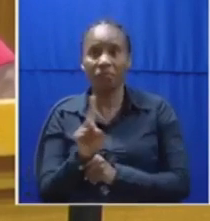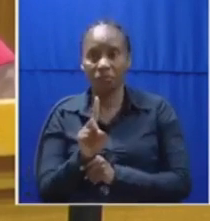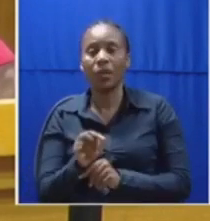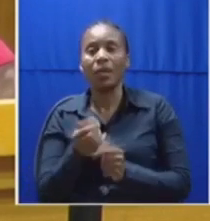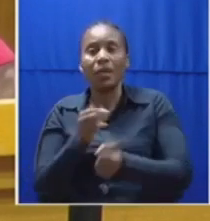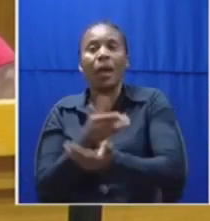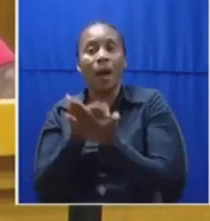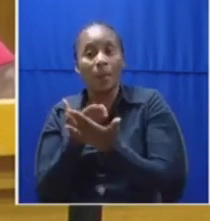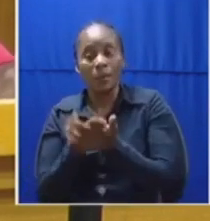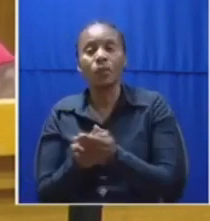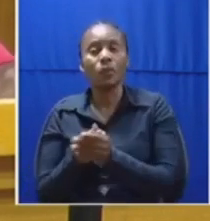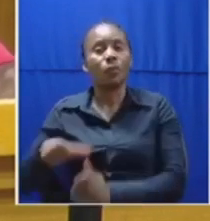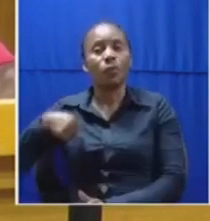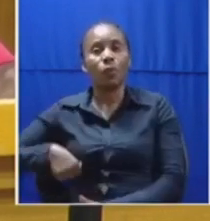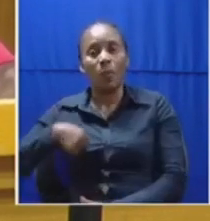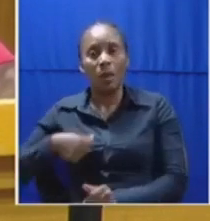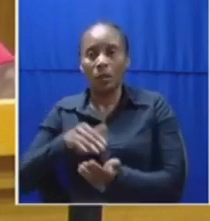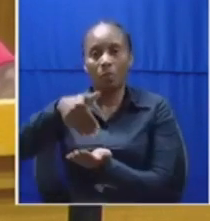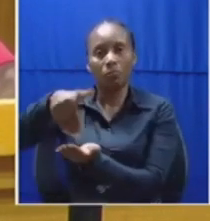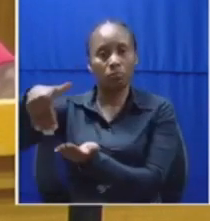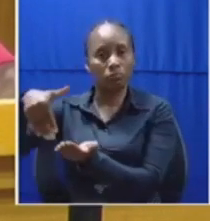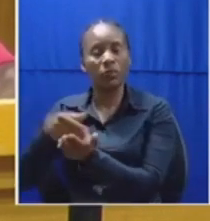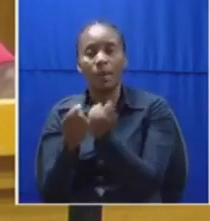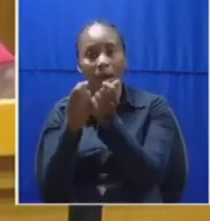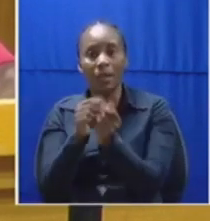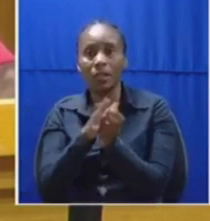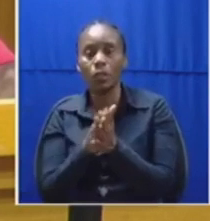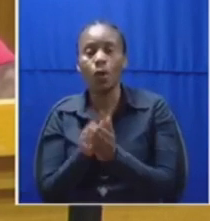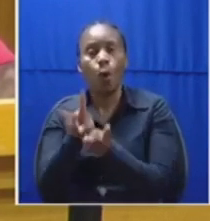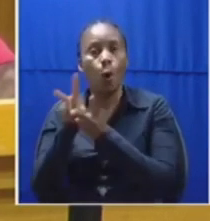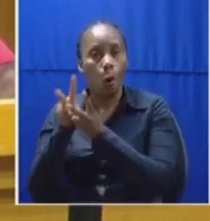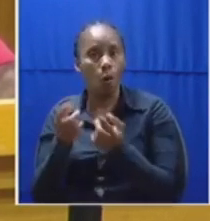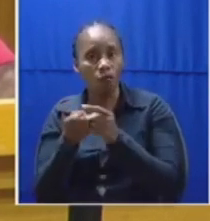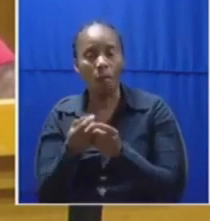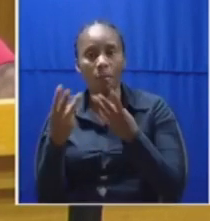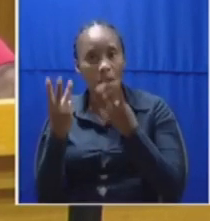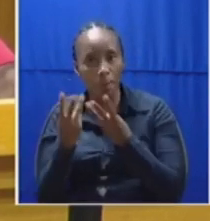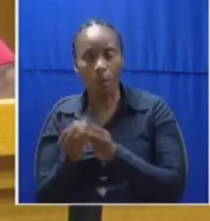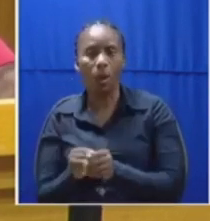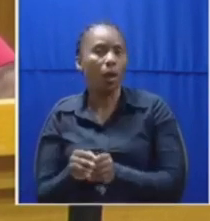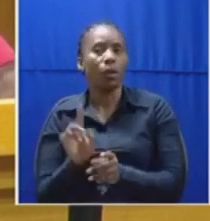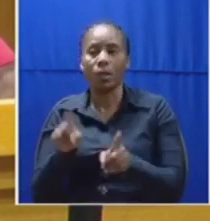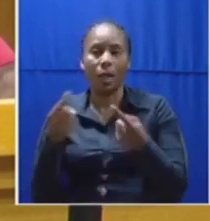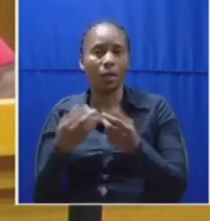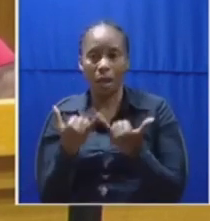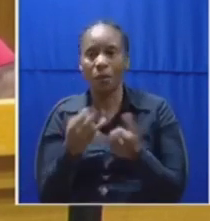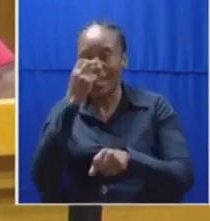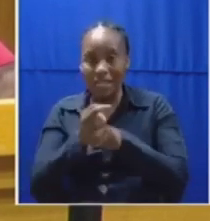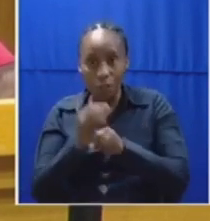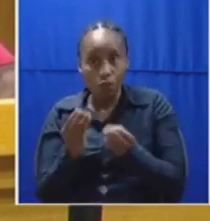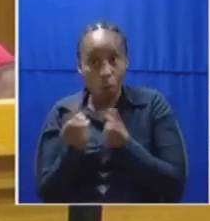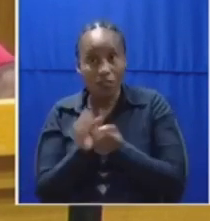to collect debt, fix infrastructure, and report regularly on services delivery challenges. The